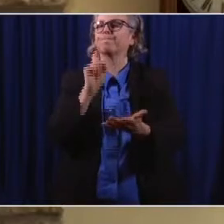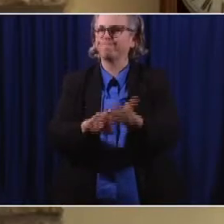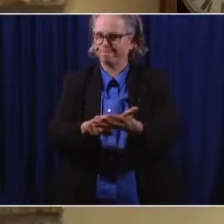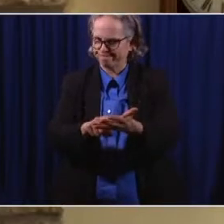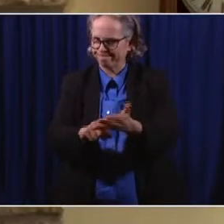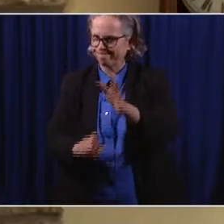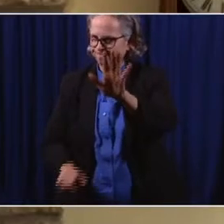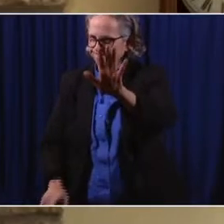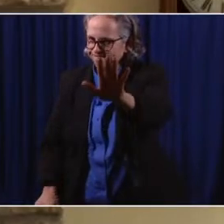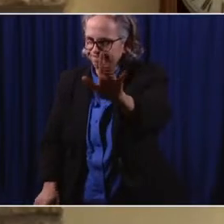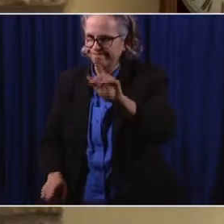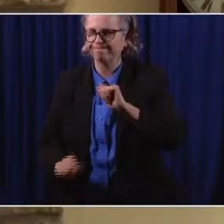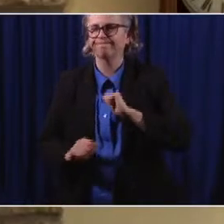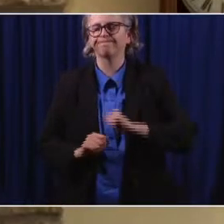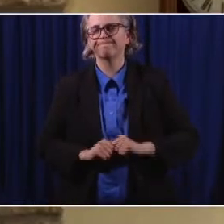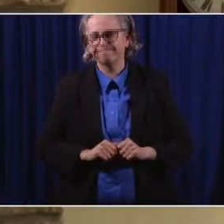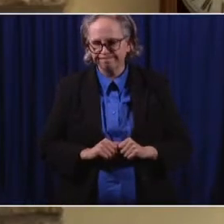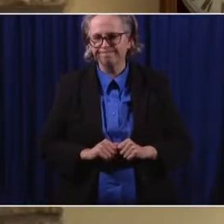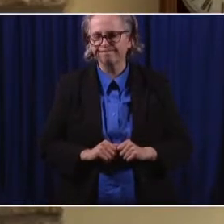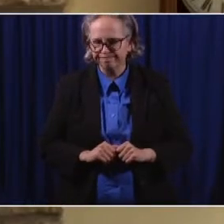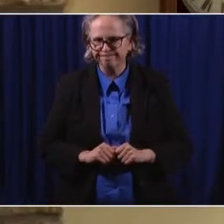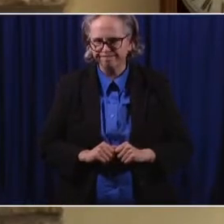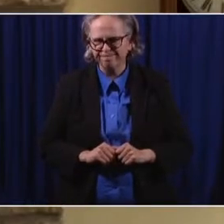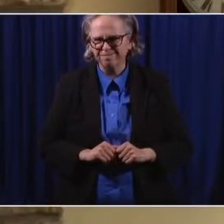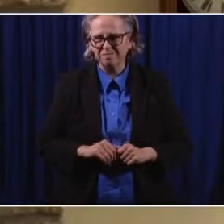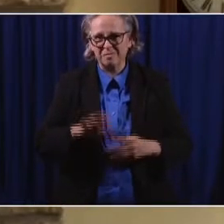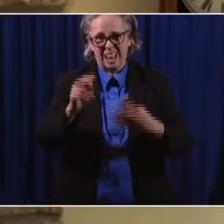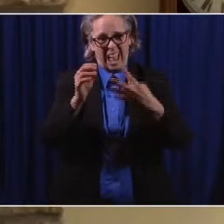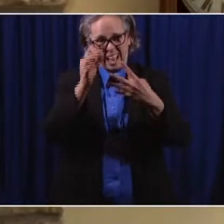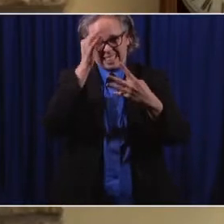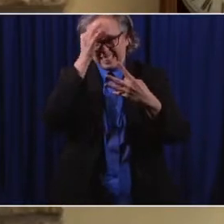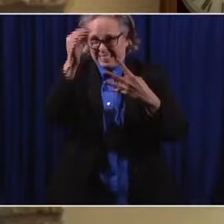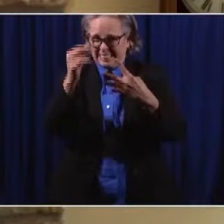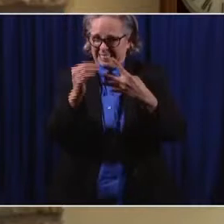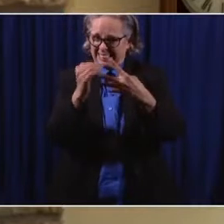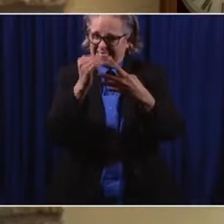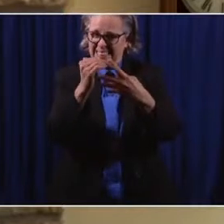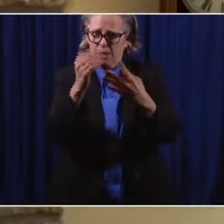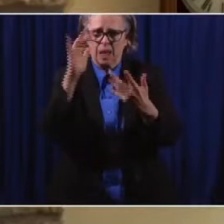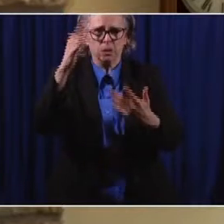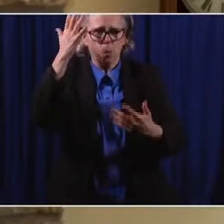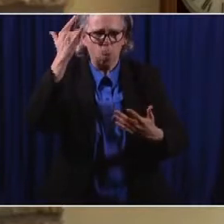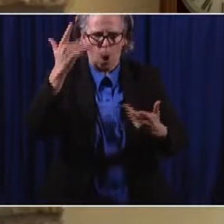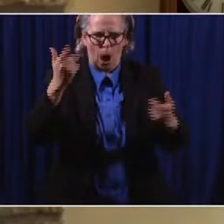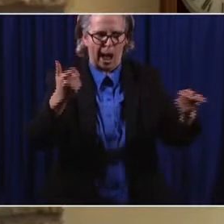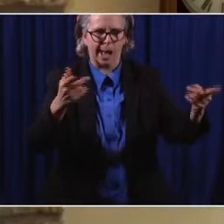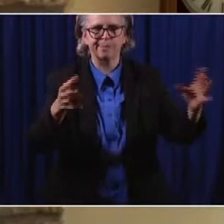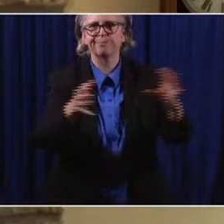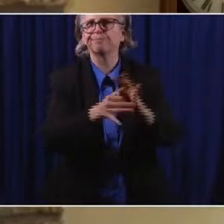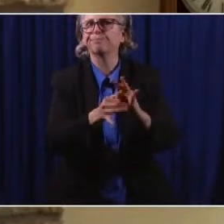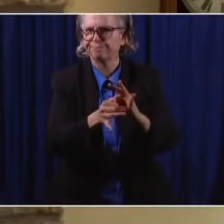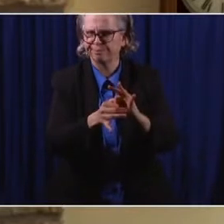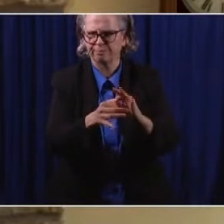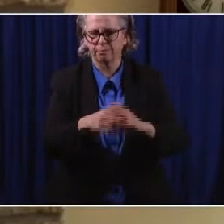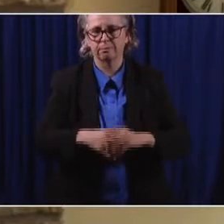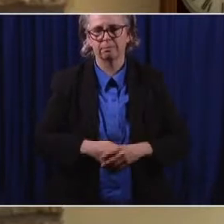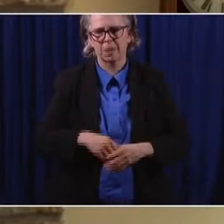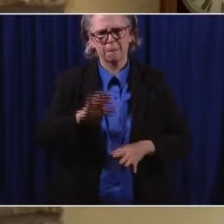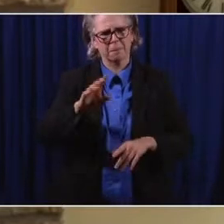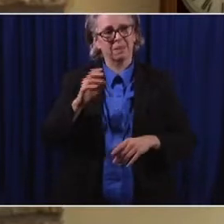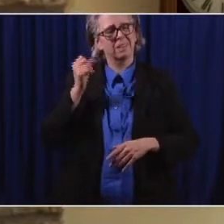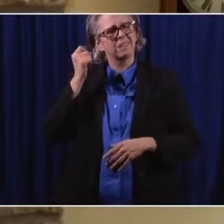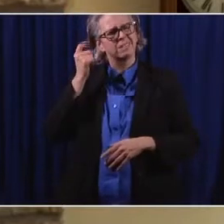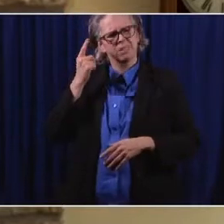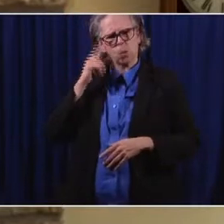might reflect that. But we'll get you a breakout of the indicators and which indicators,